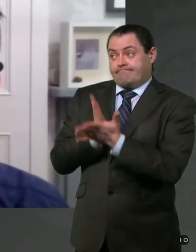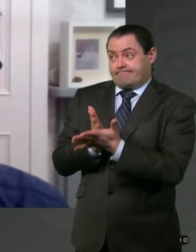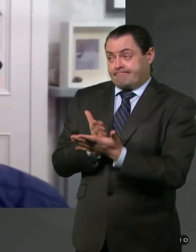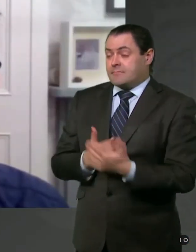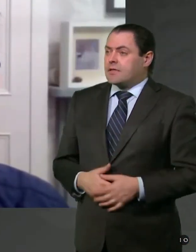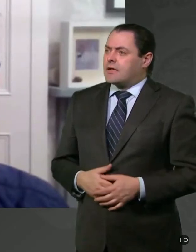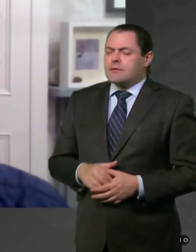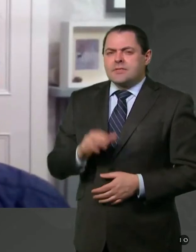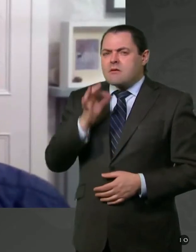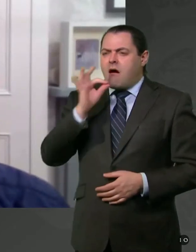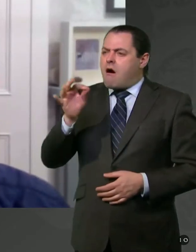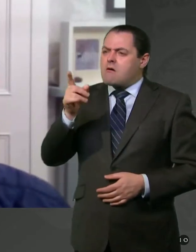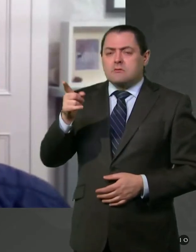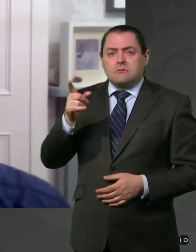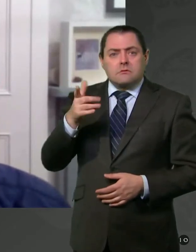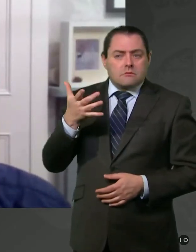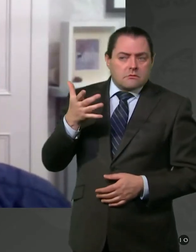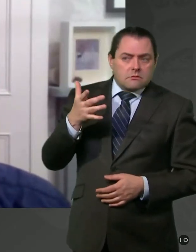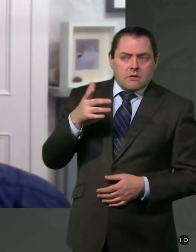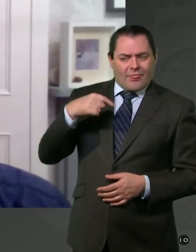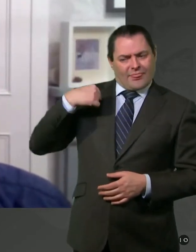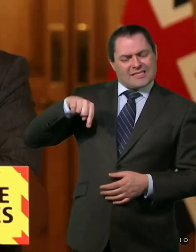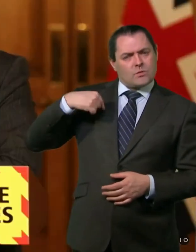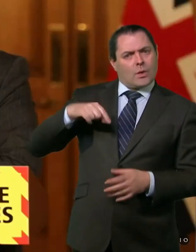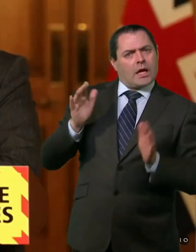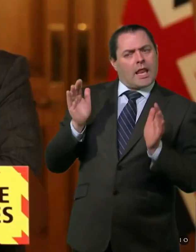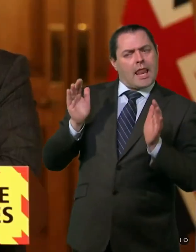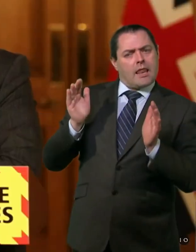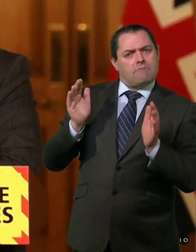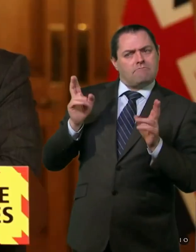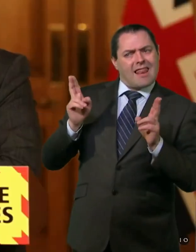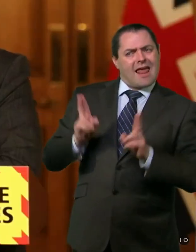bit this week? Yes, Adam, let me just say that